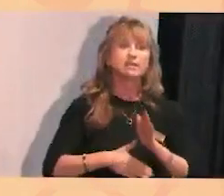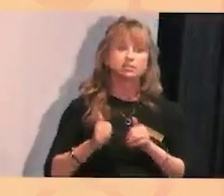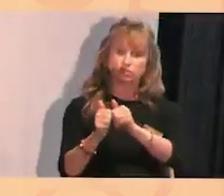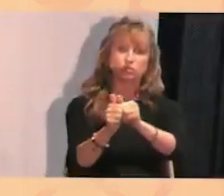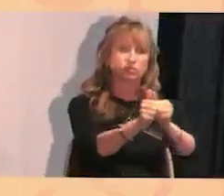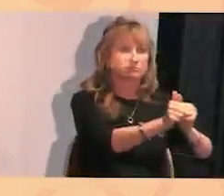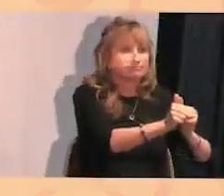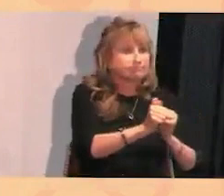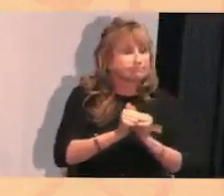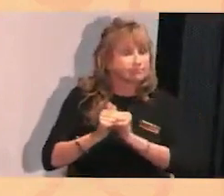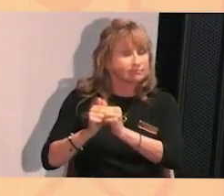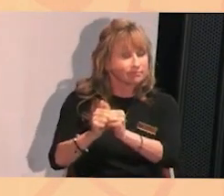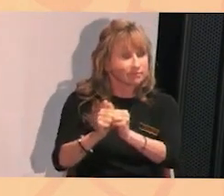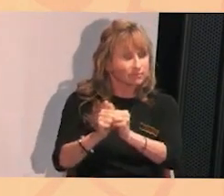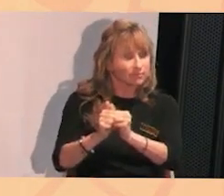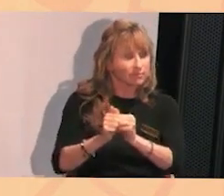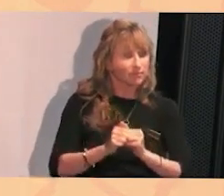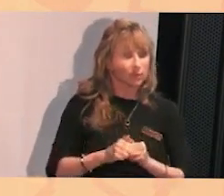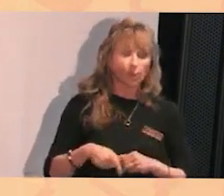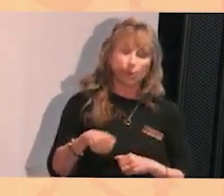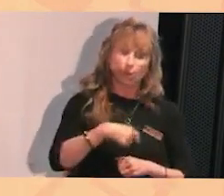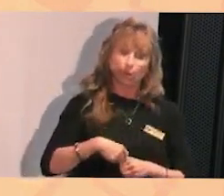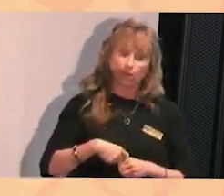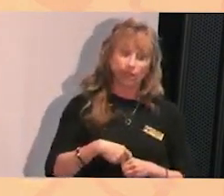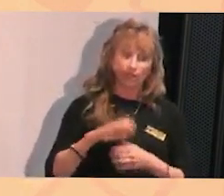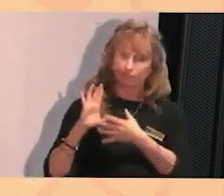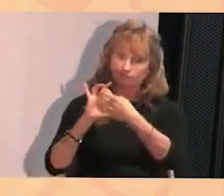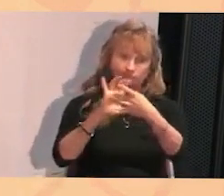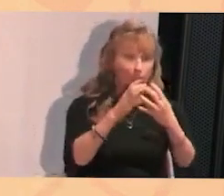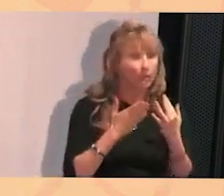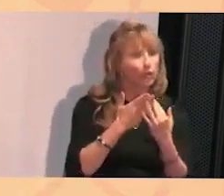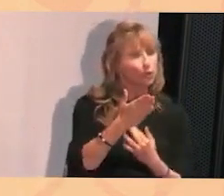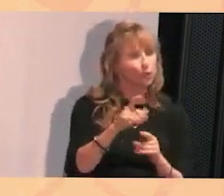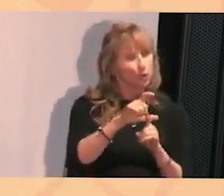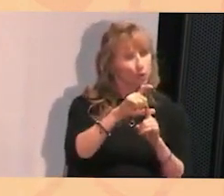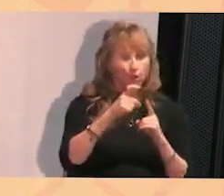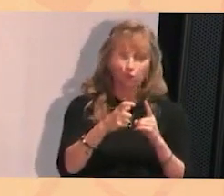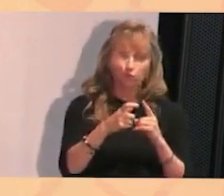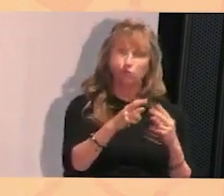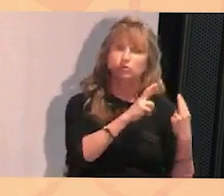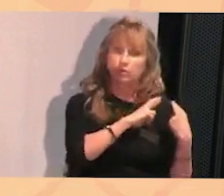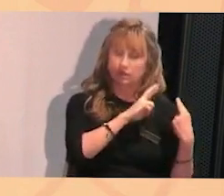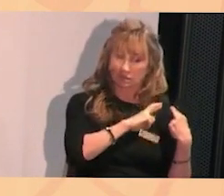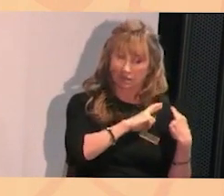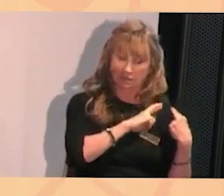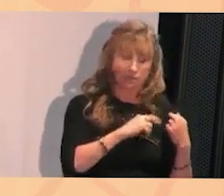Unite through cultural obligation, through trade routes.